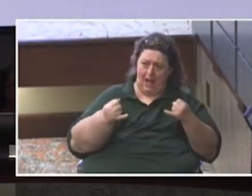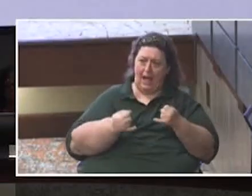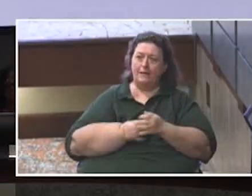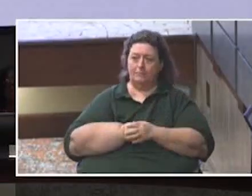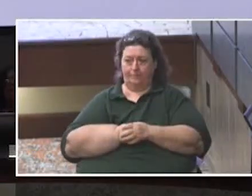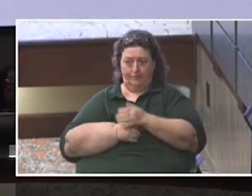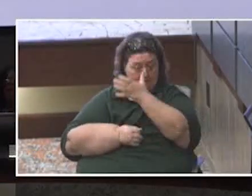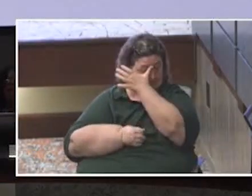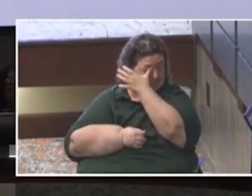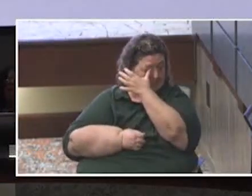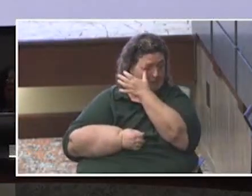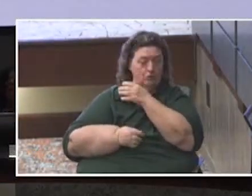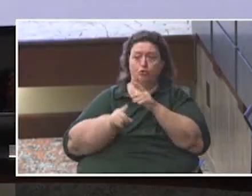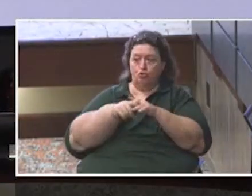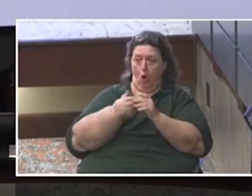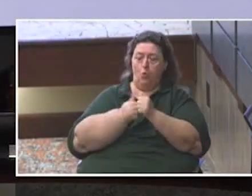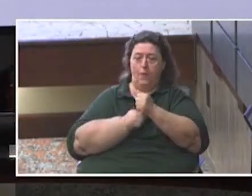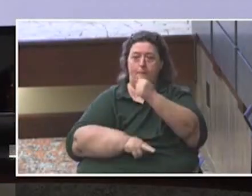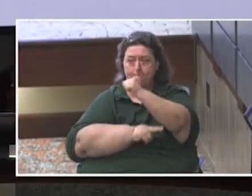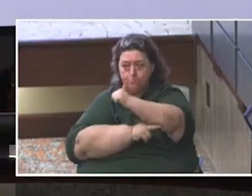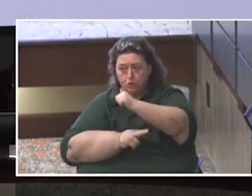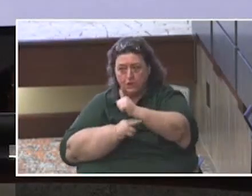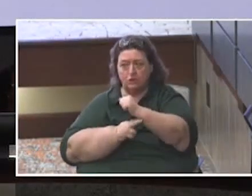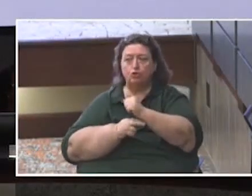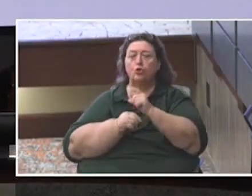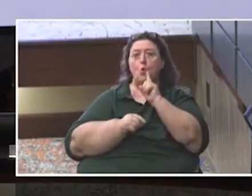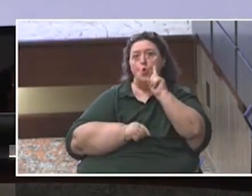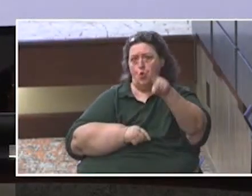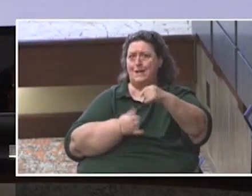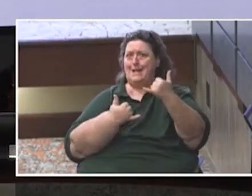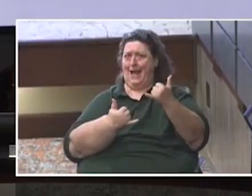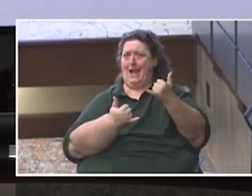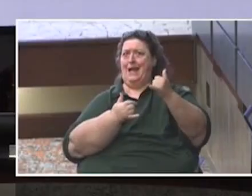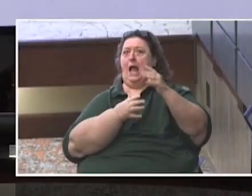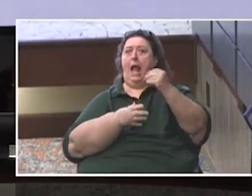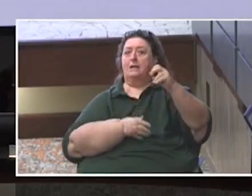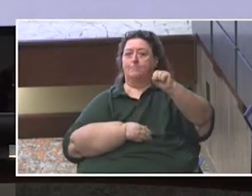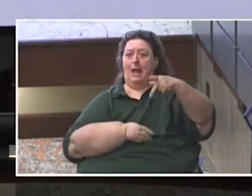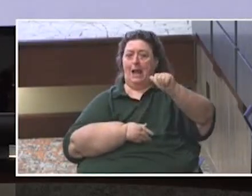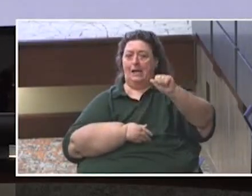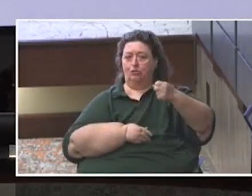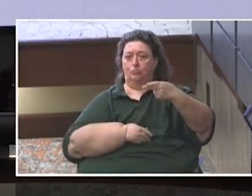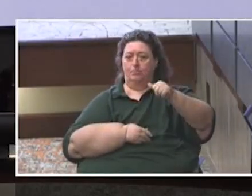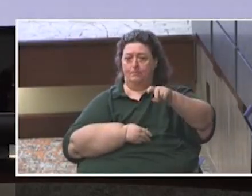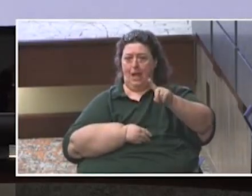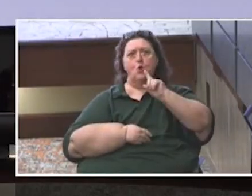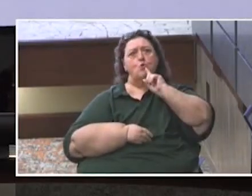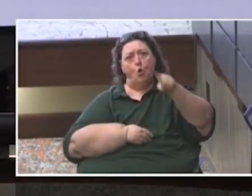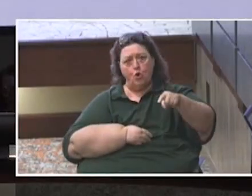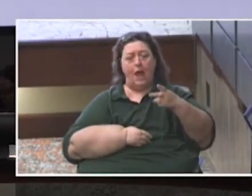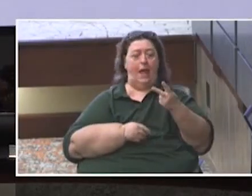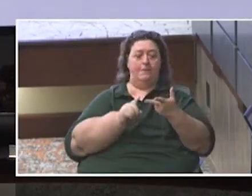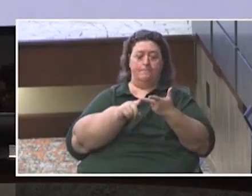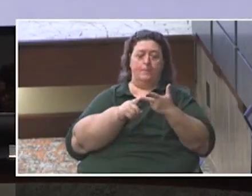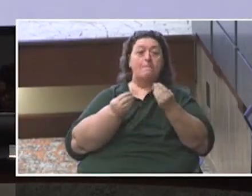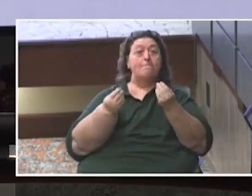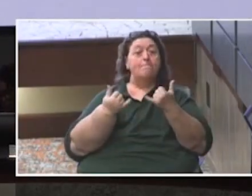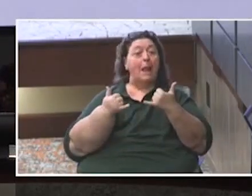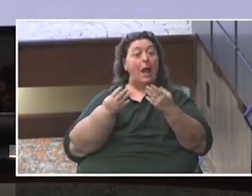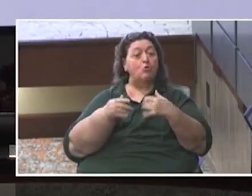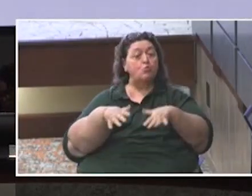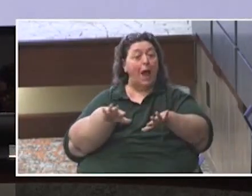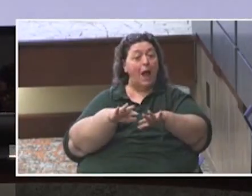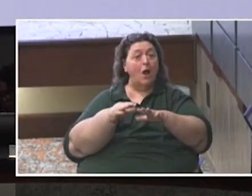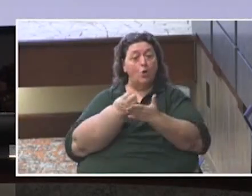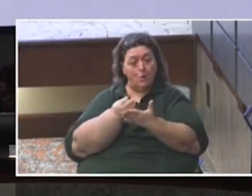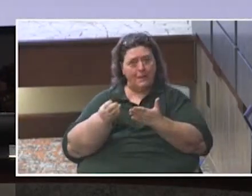cognizant on the front end with the bridge order, with the splash pad order, and then we actually procured the playground equipment directly,